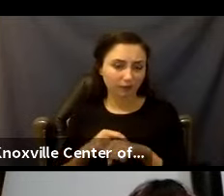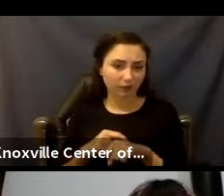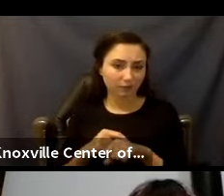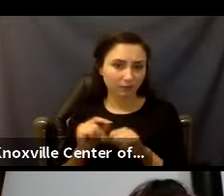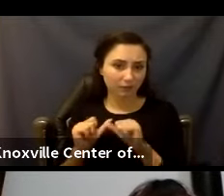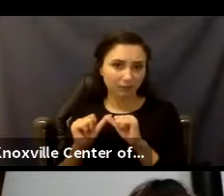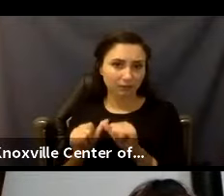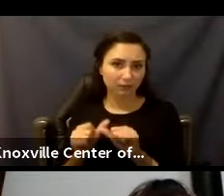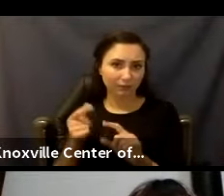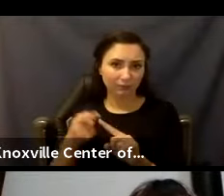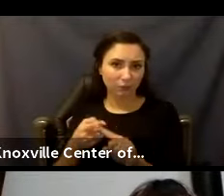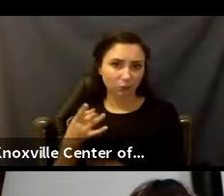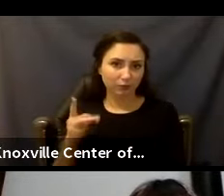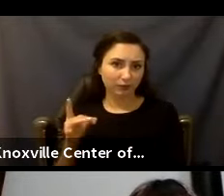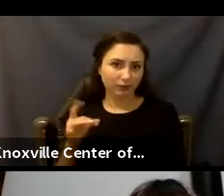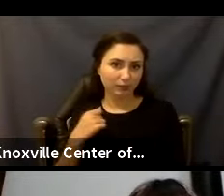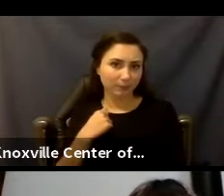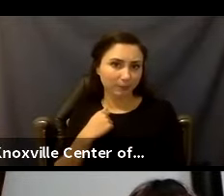18th?